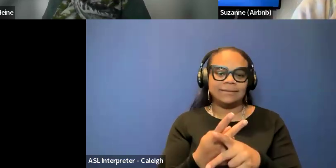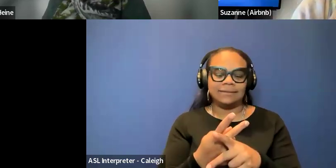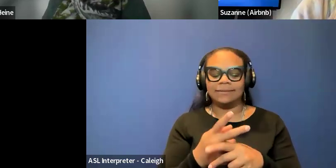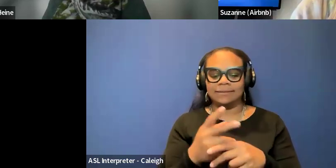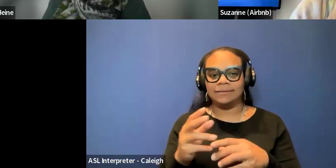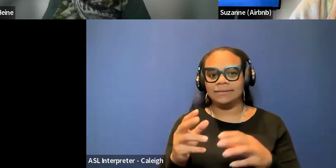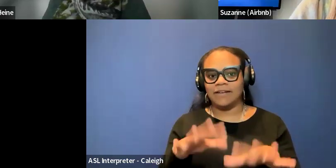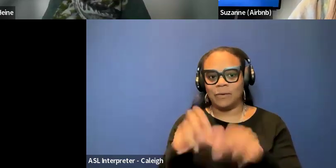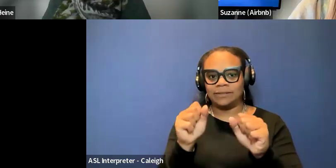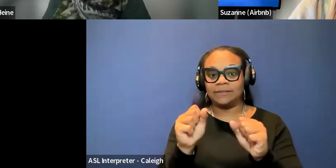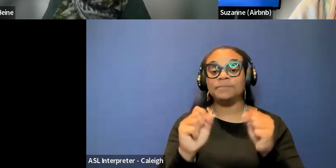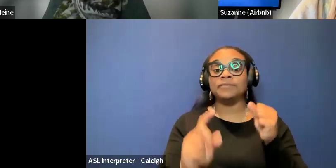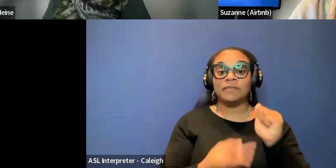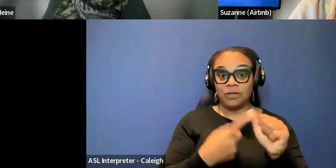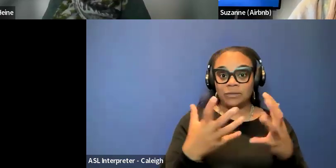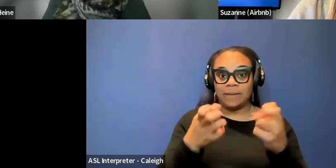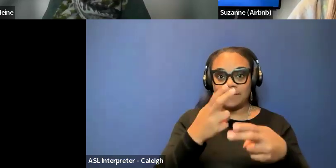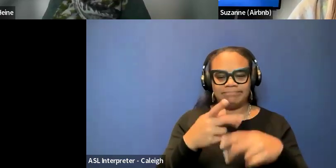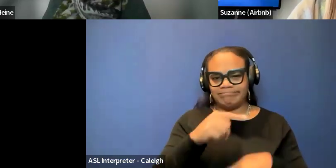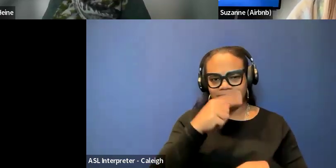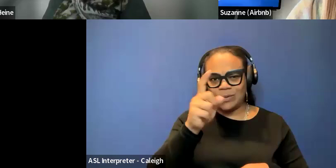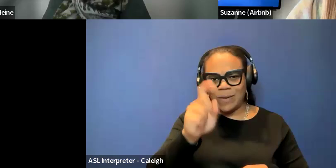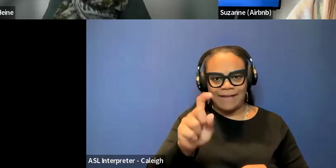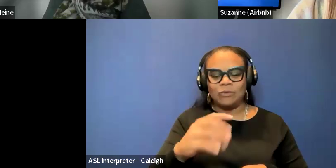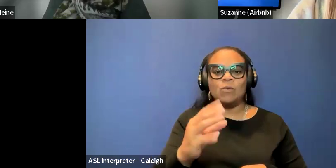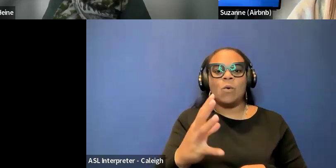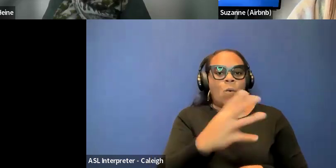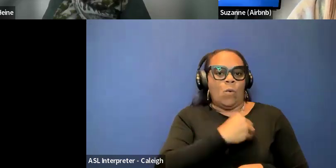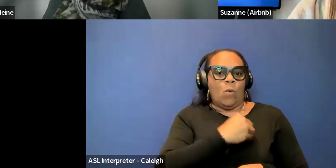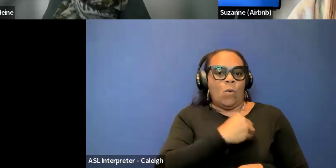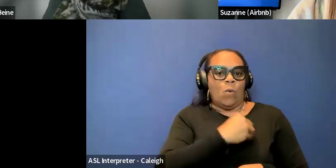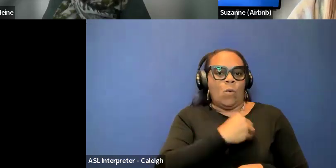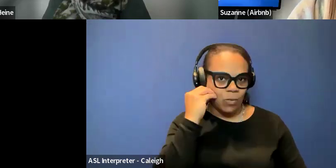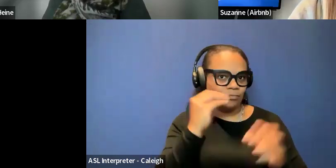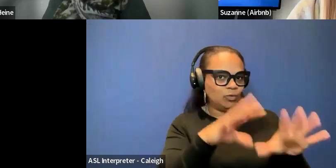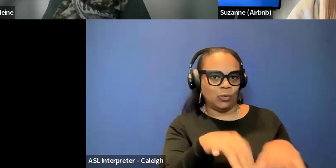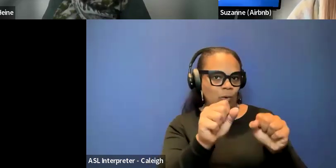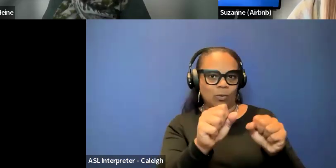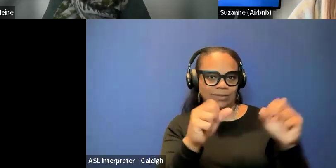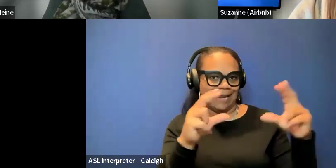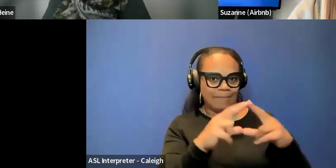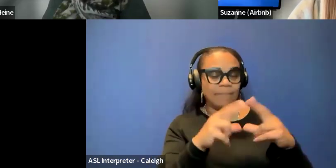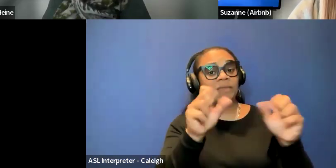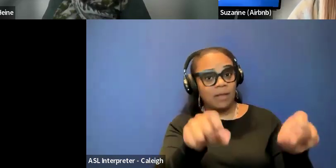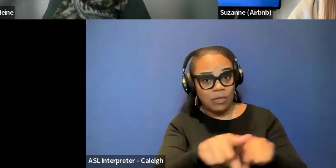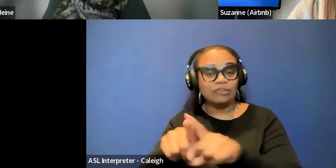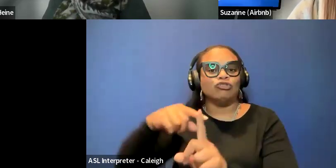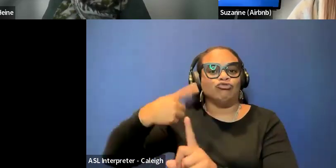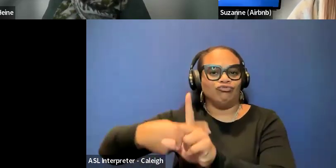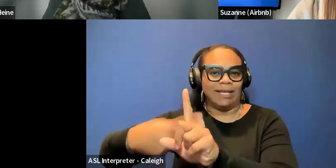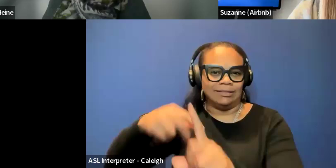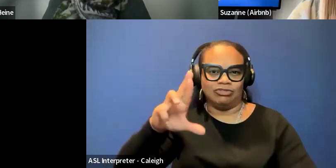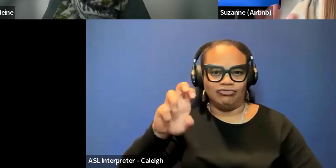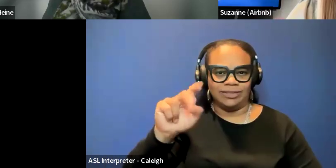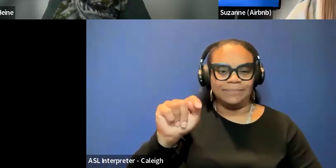the first thing to mention is that you don't actually have to be a homeowner to start hosting on Airbnb. You can also be a renter. And I think this is the first sort of hurdle that